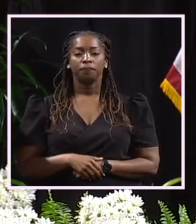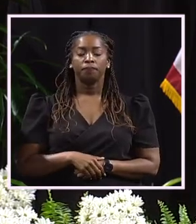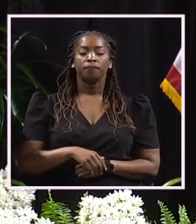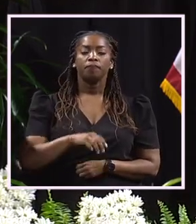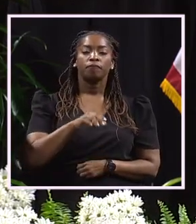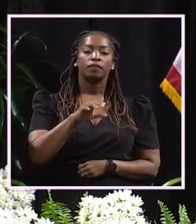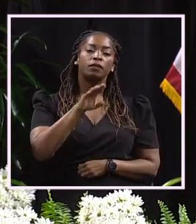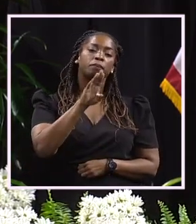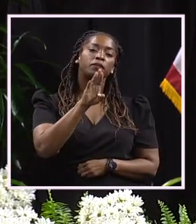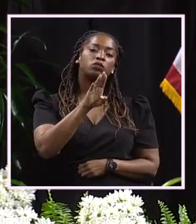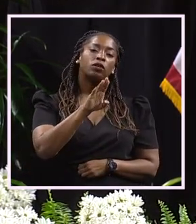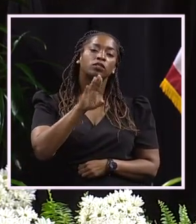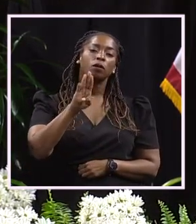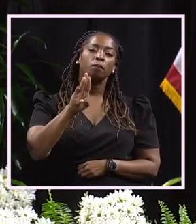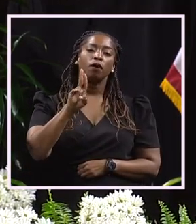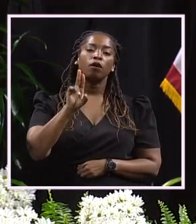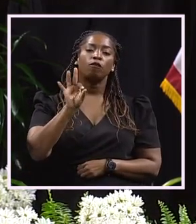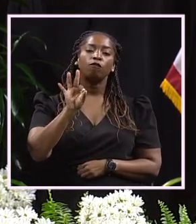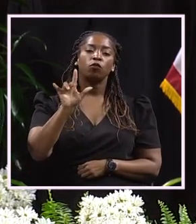Vishwash Paspuleri,